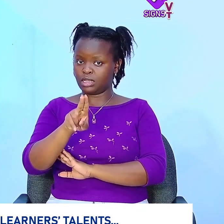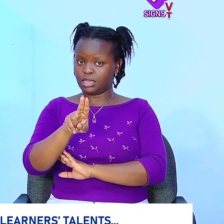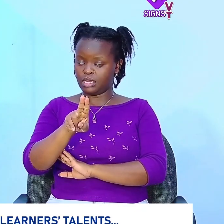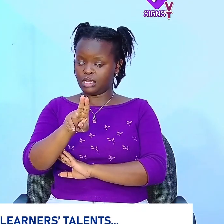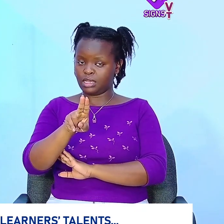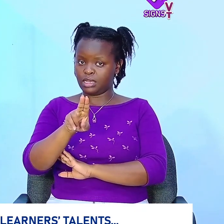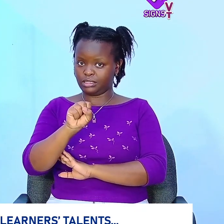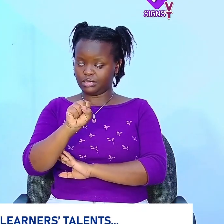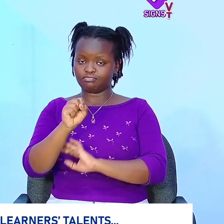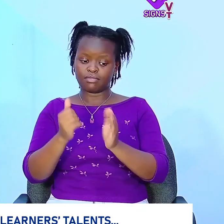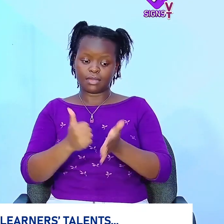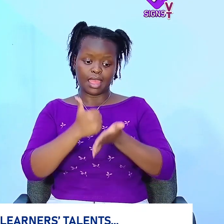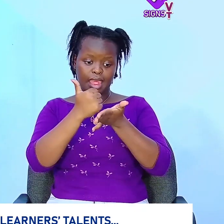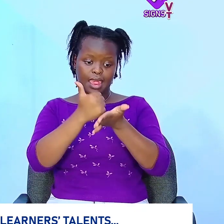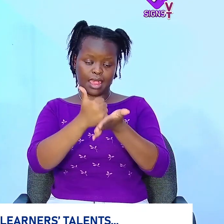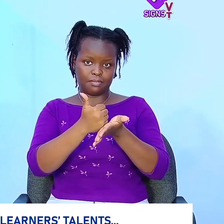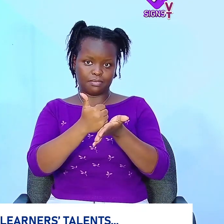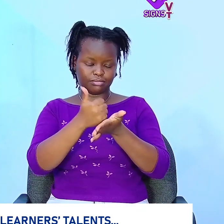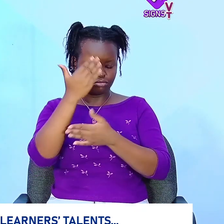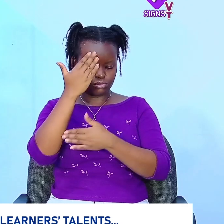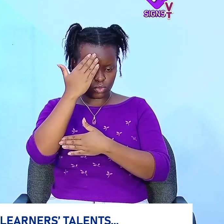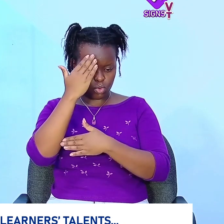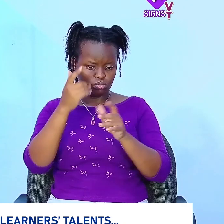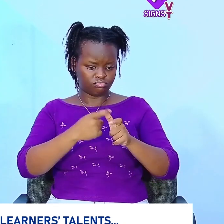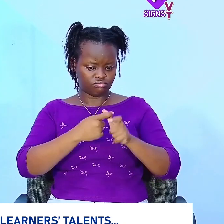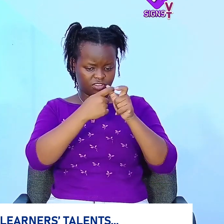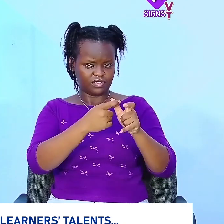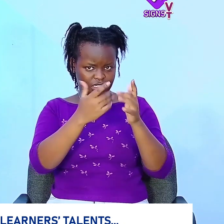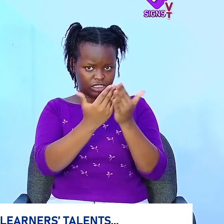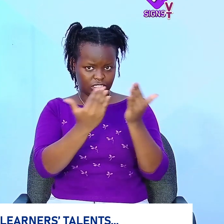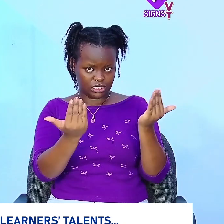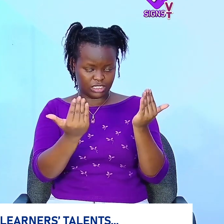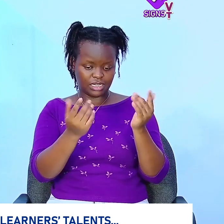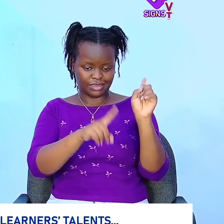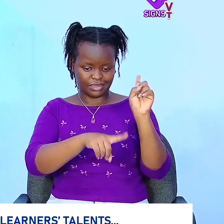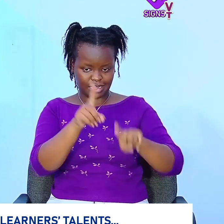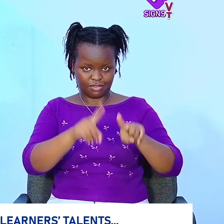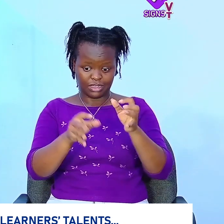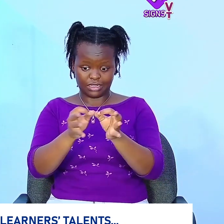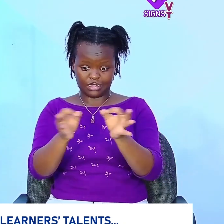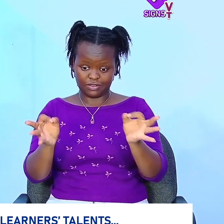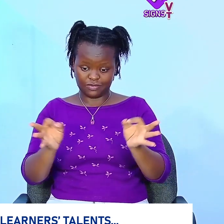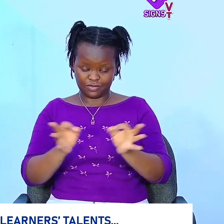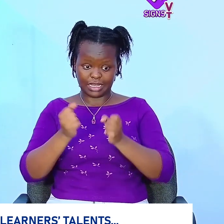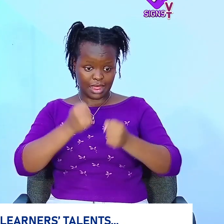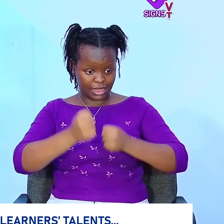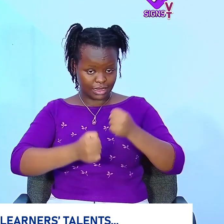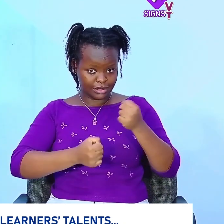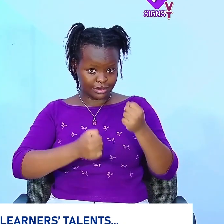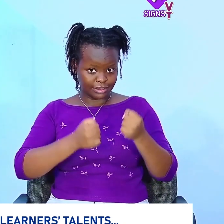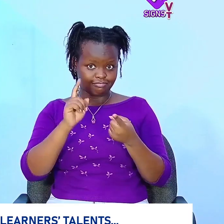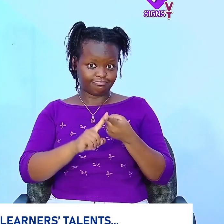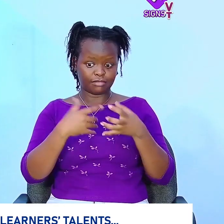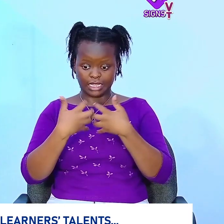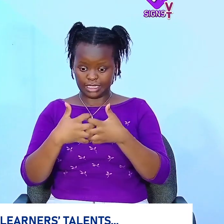will help identify gifted children across diverse fields, including athletics,